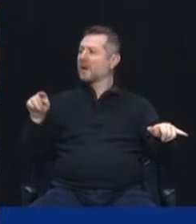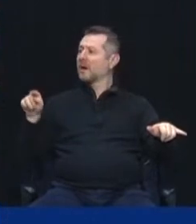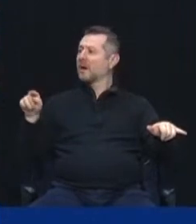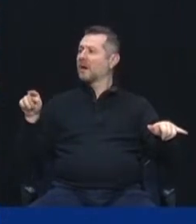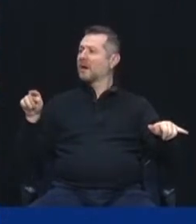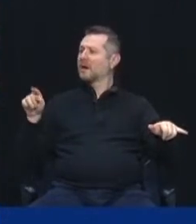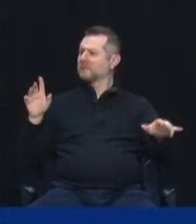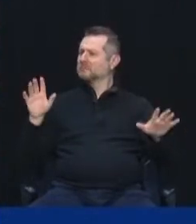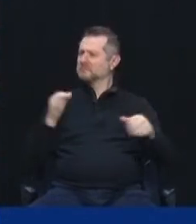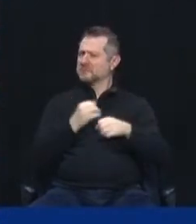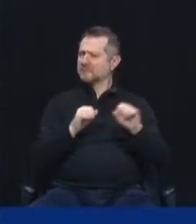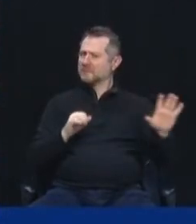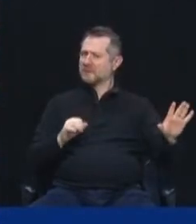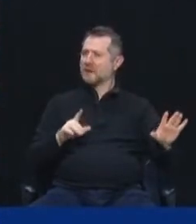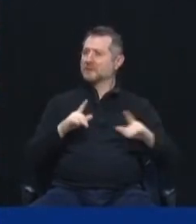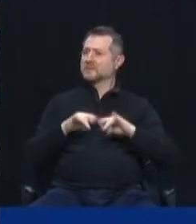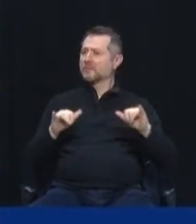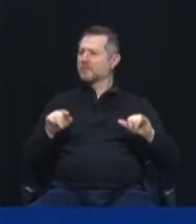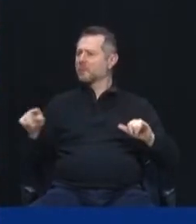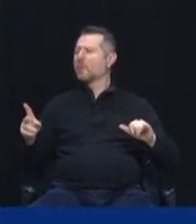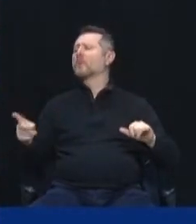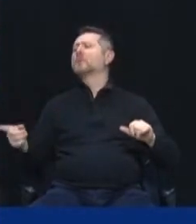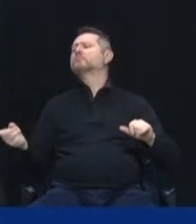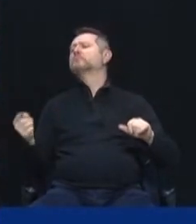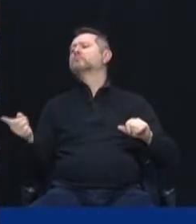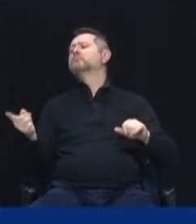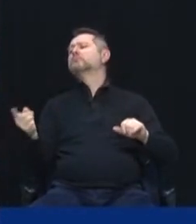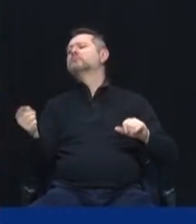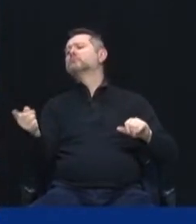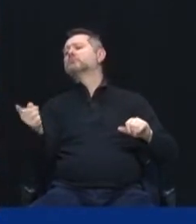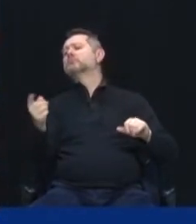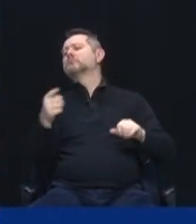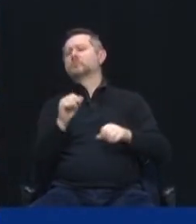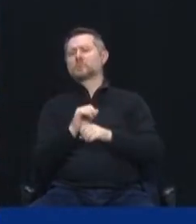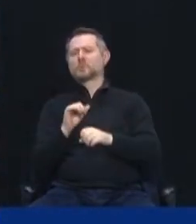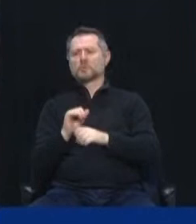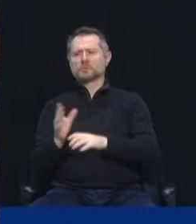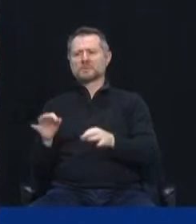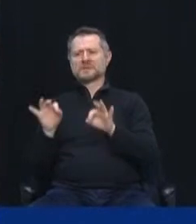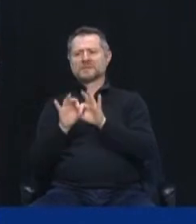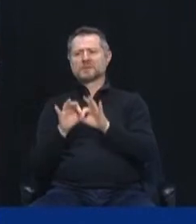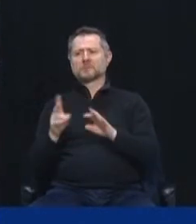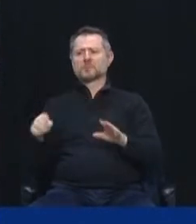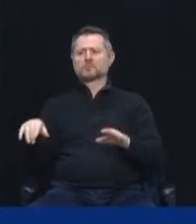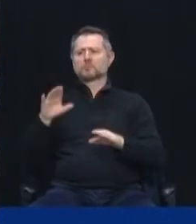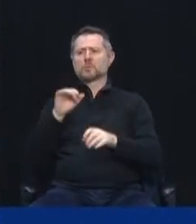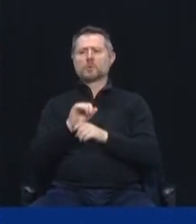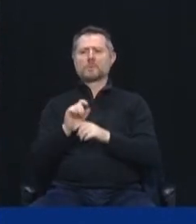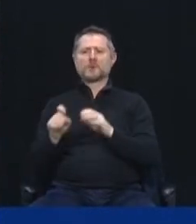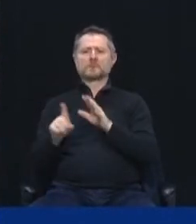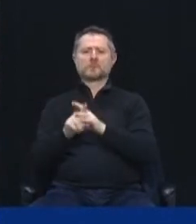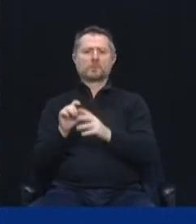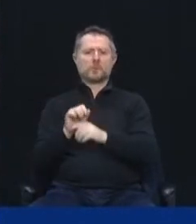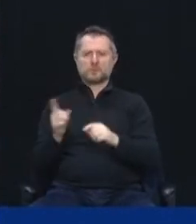safe, but then on the other hand say the essential workers have to show up for